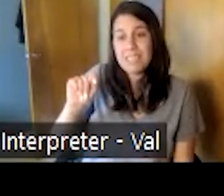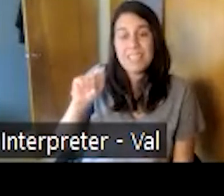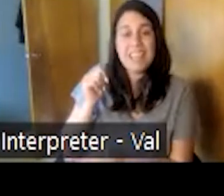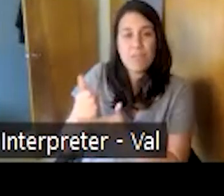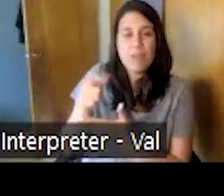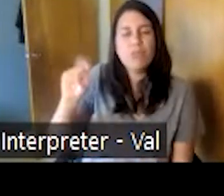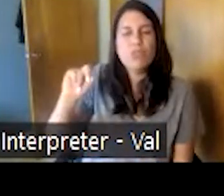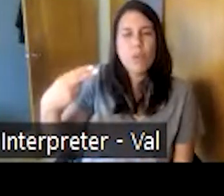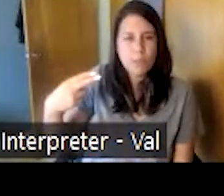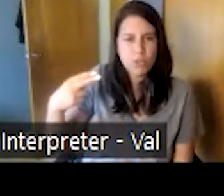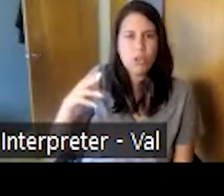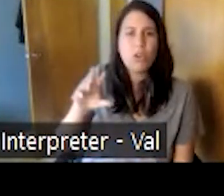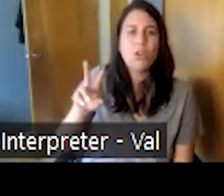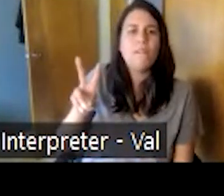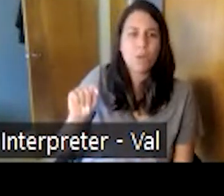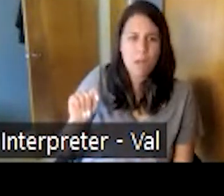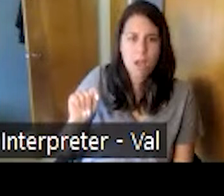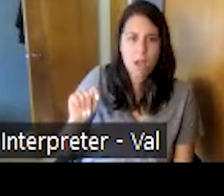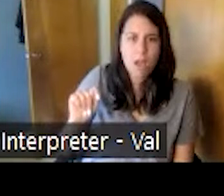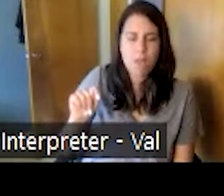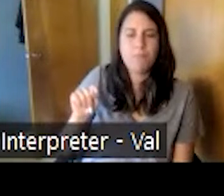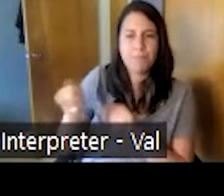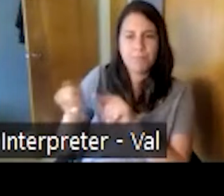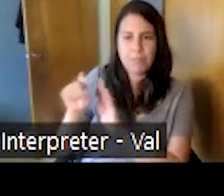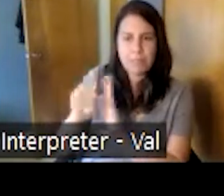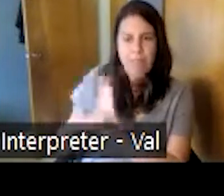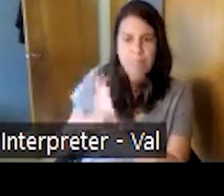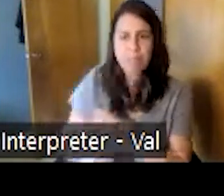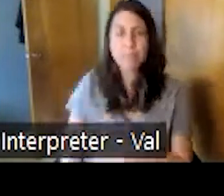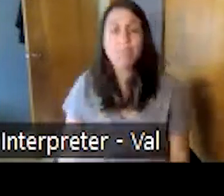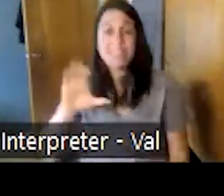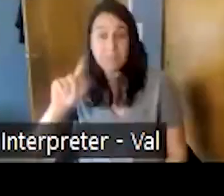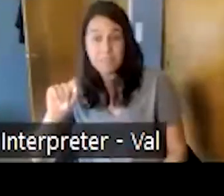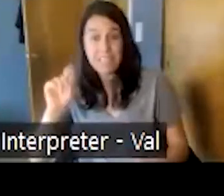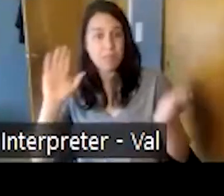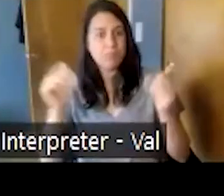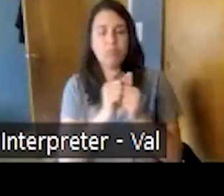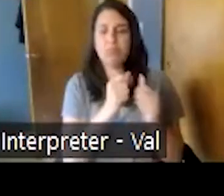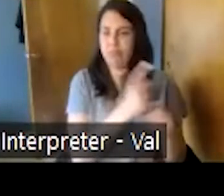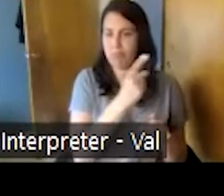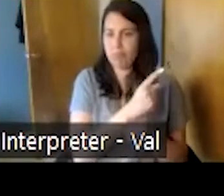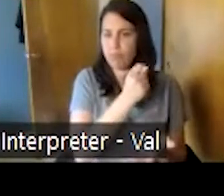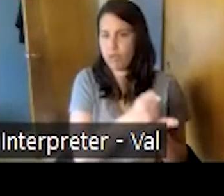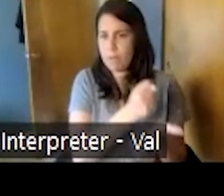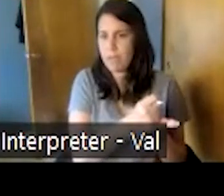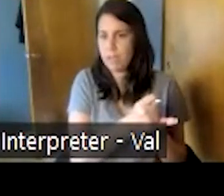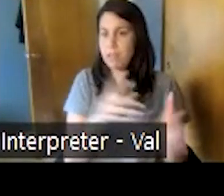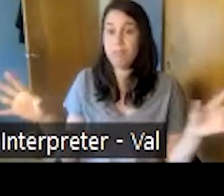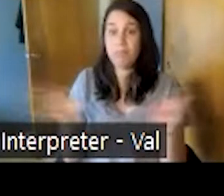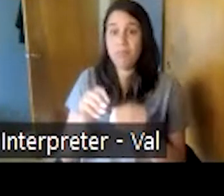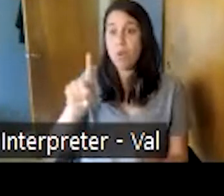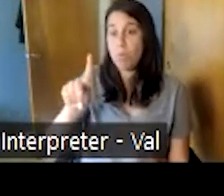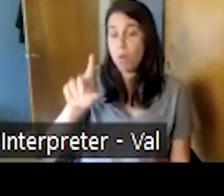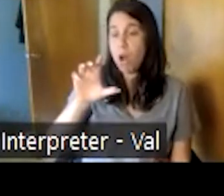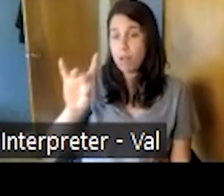Vermont, and it compared CBT with treatment as usual in 108 people, 15%